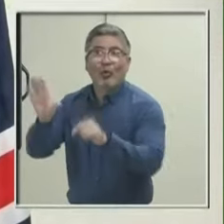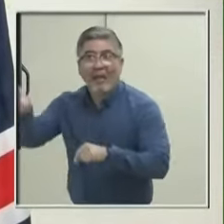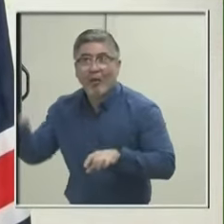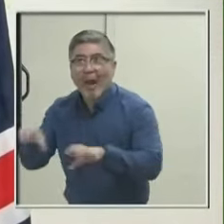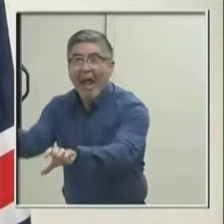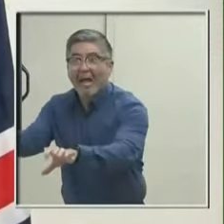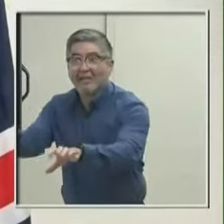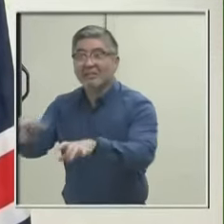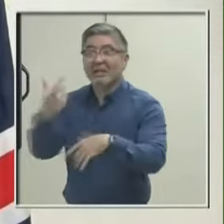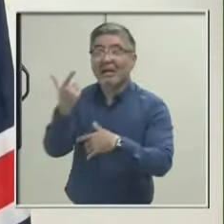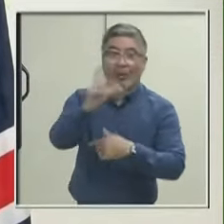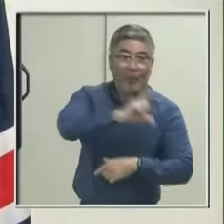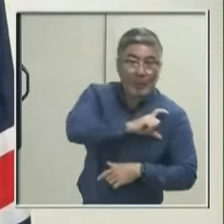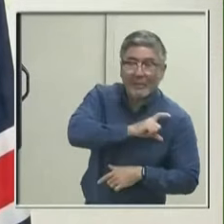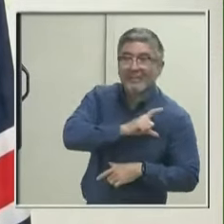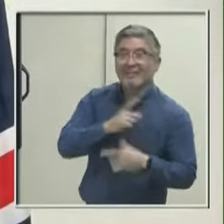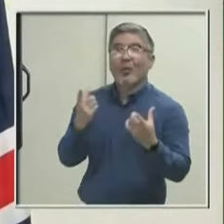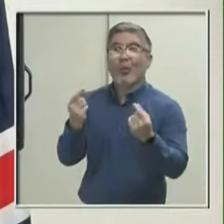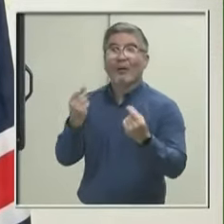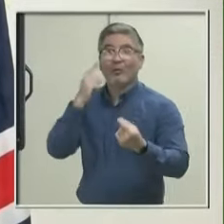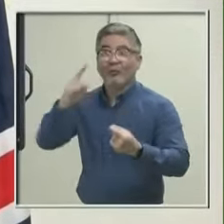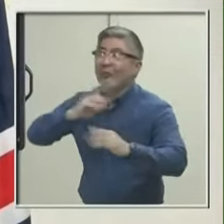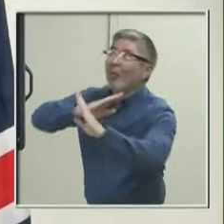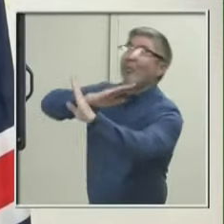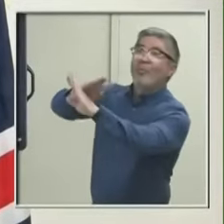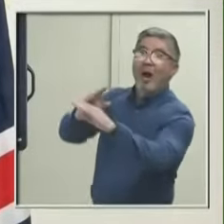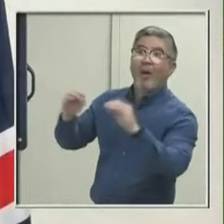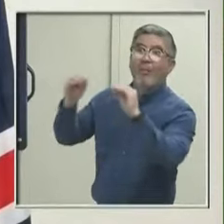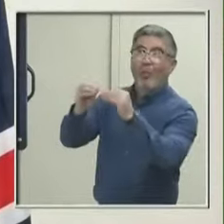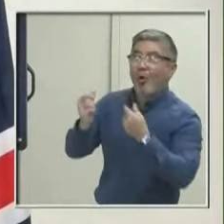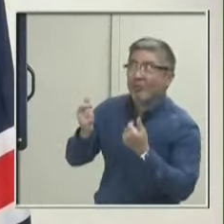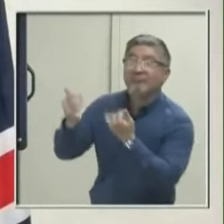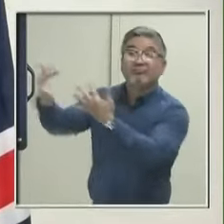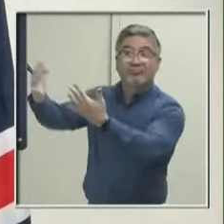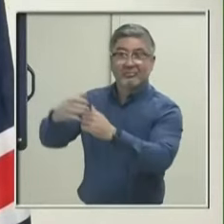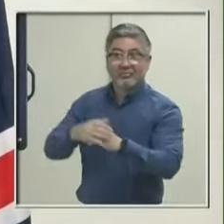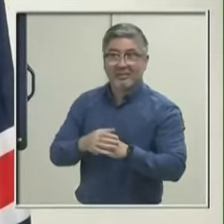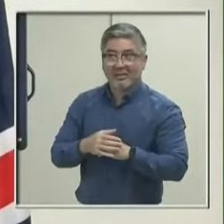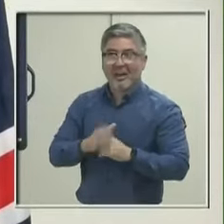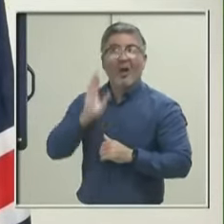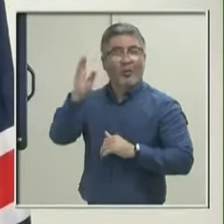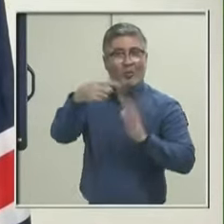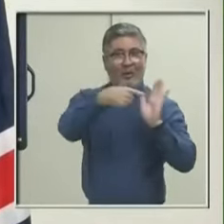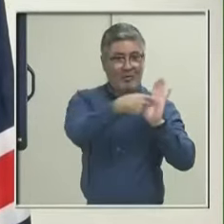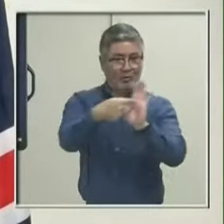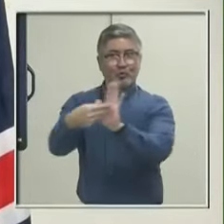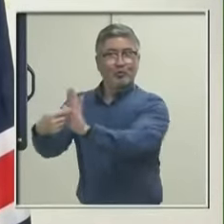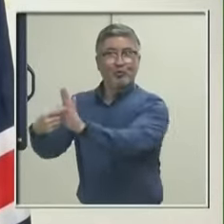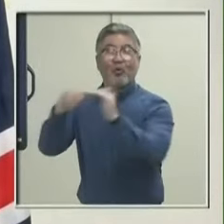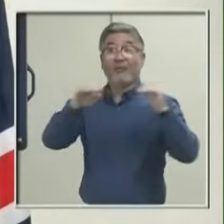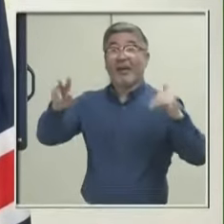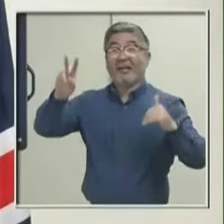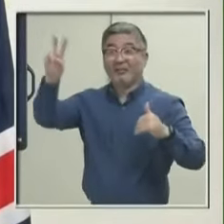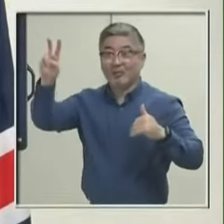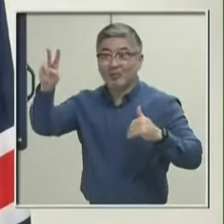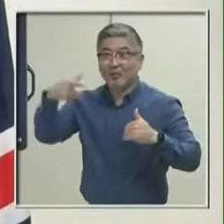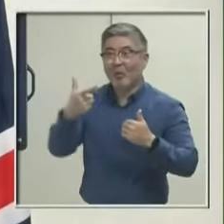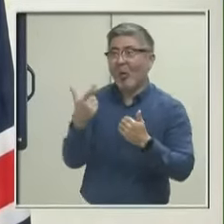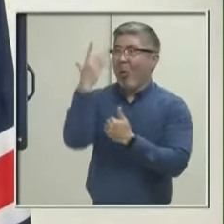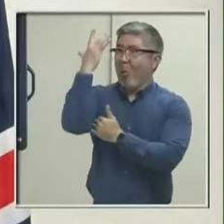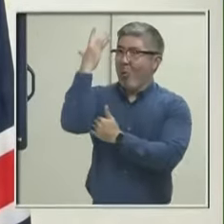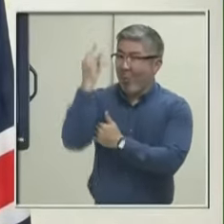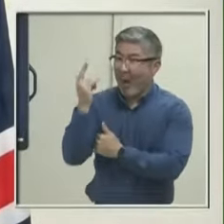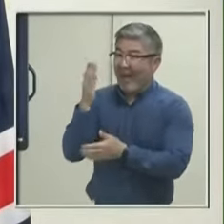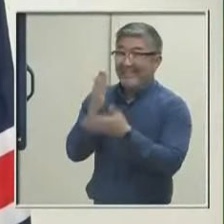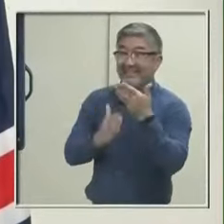fire progression. A number of efforts will be easily explained once you see the structures that are left and why they